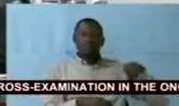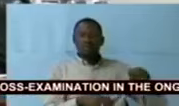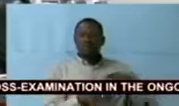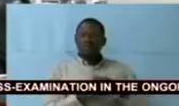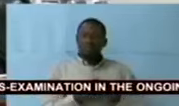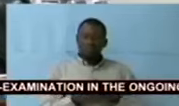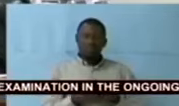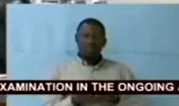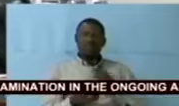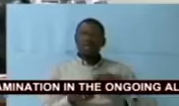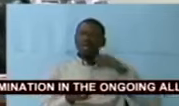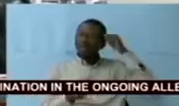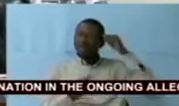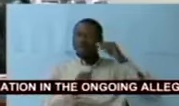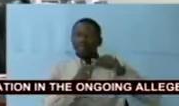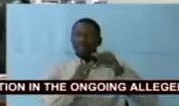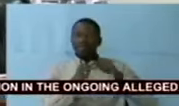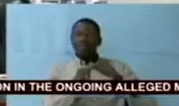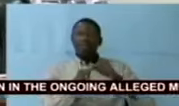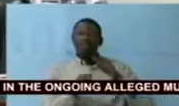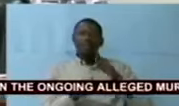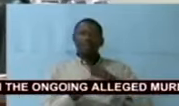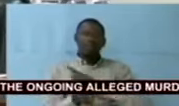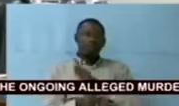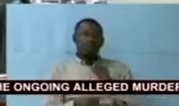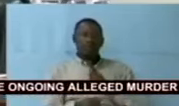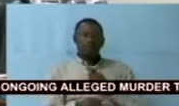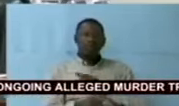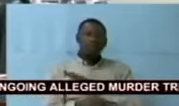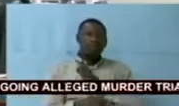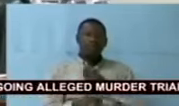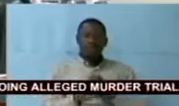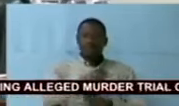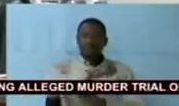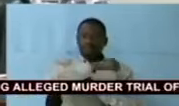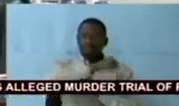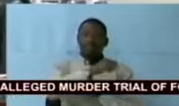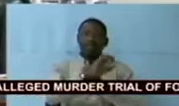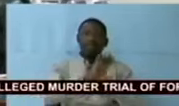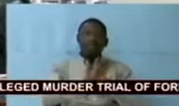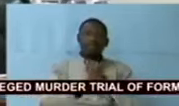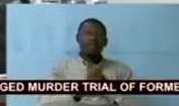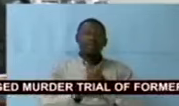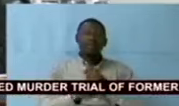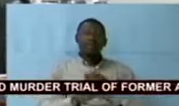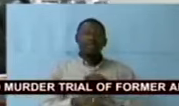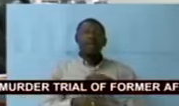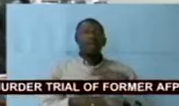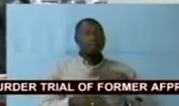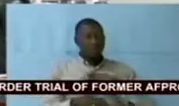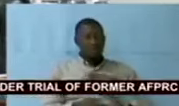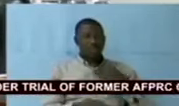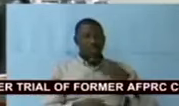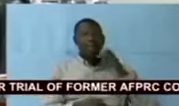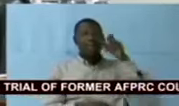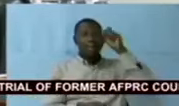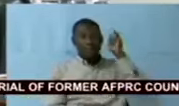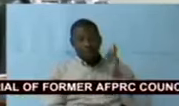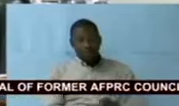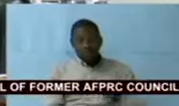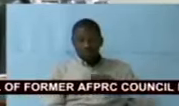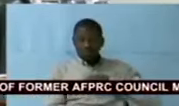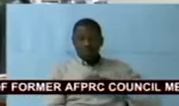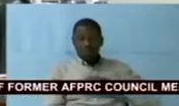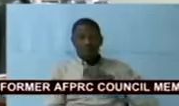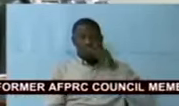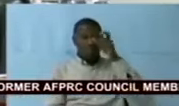recall that we, the defense, have requested for his personal attendance. Baring hakilo